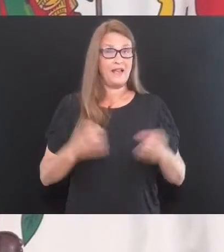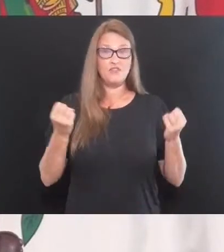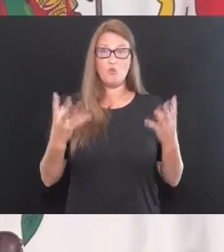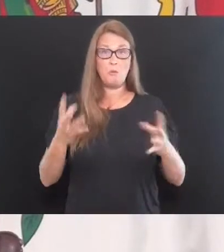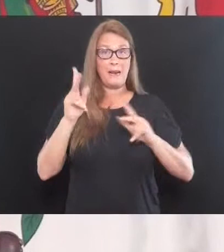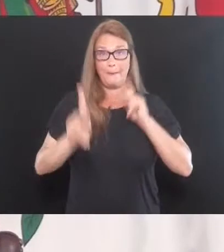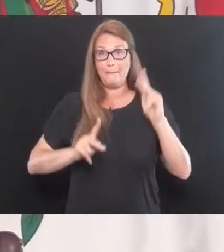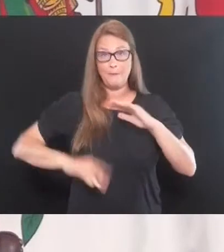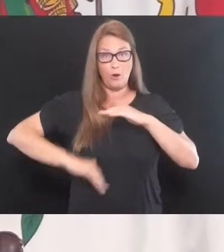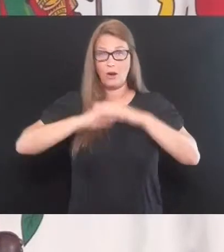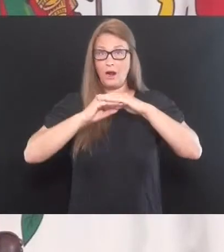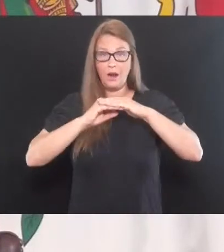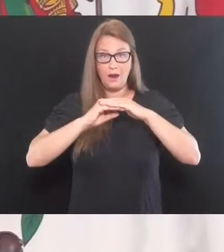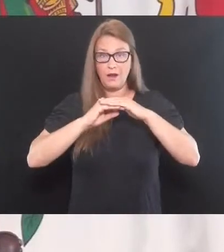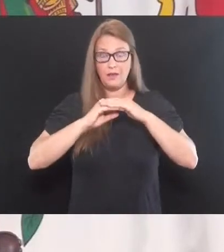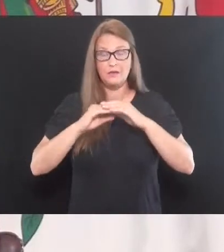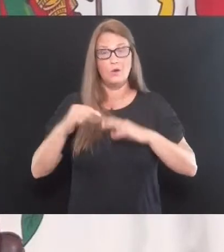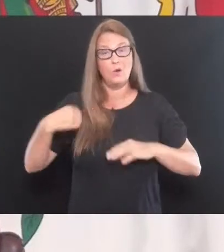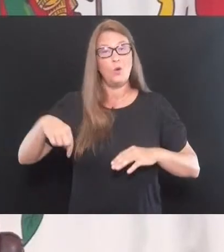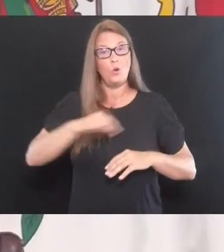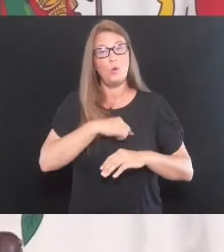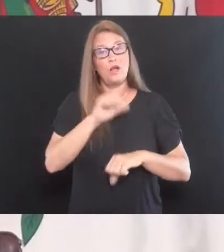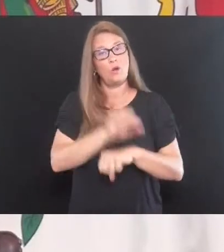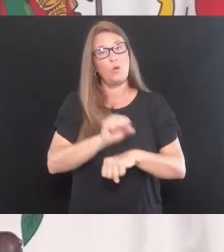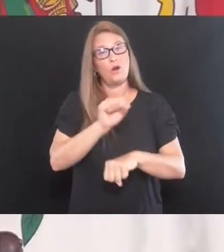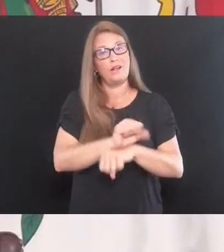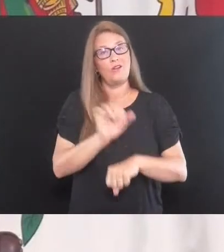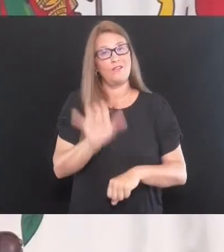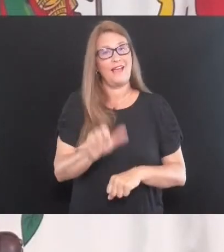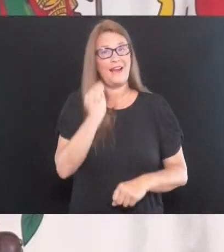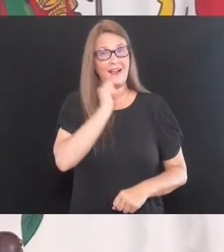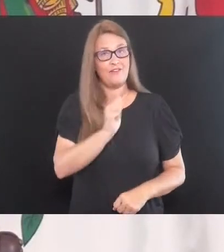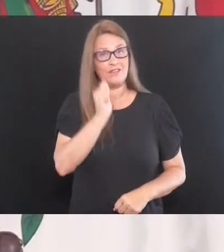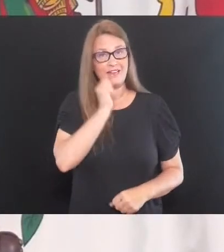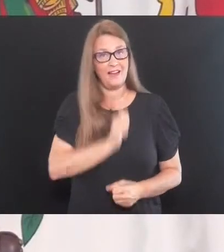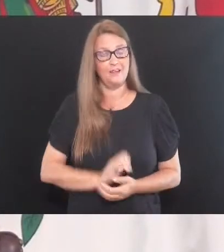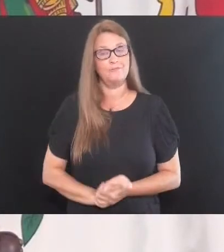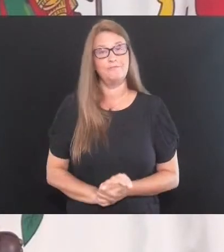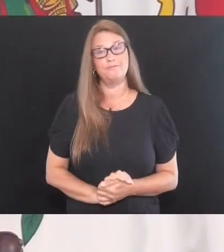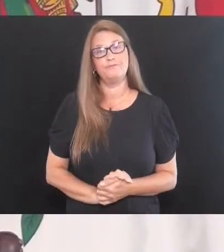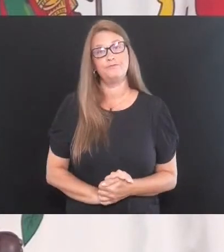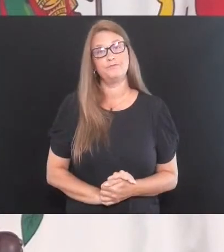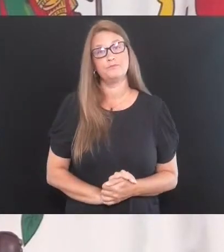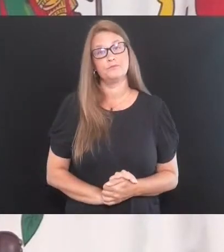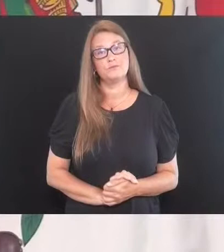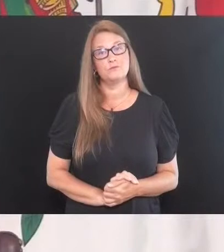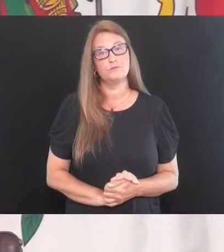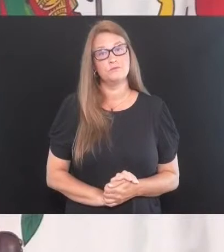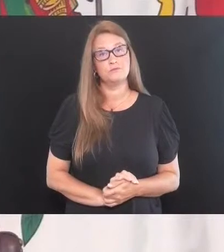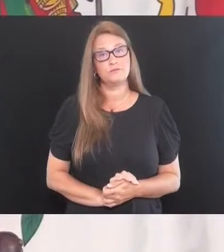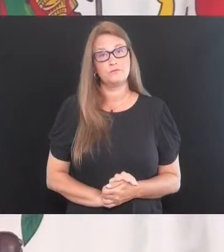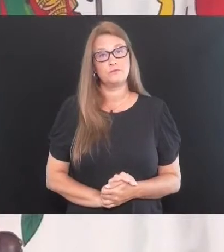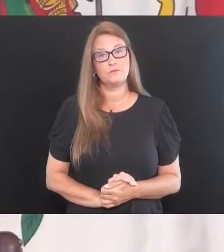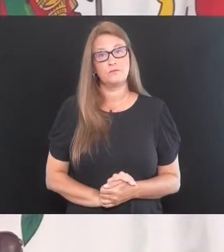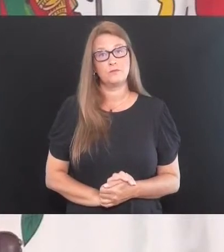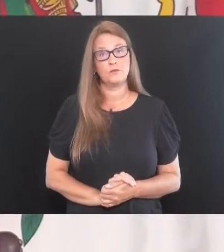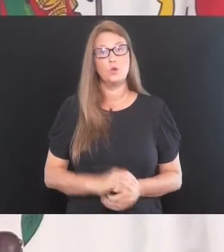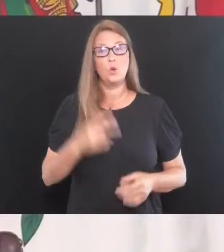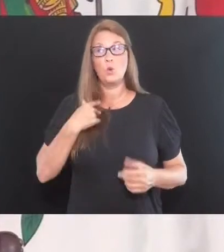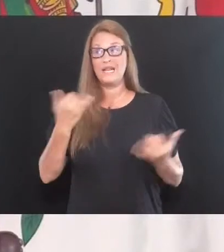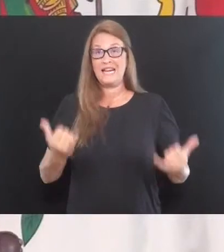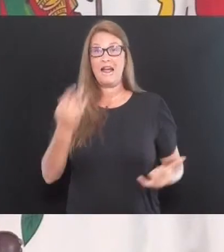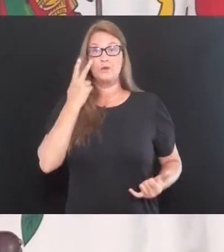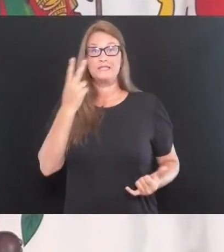all the experts and everybody are working on that every day. And as we continue to trend